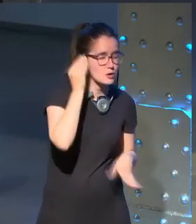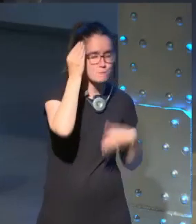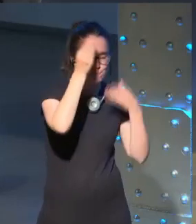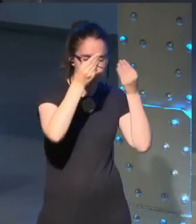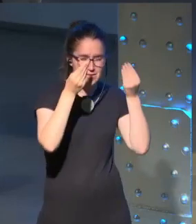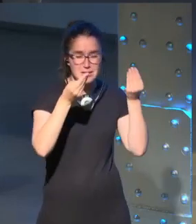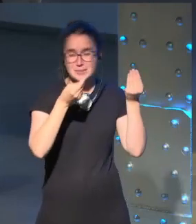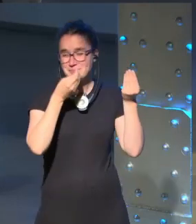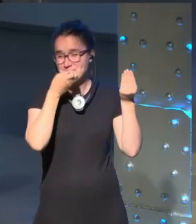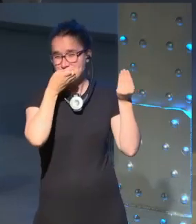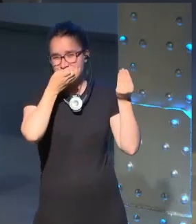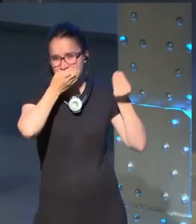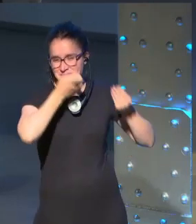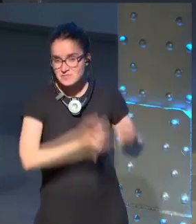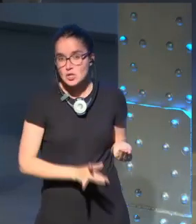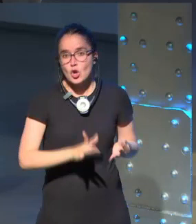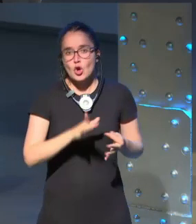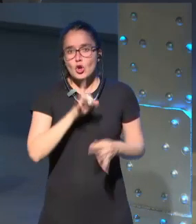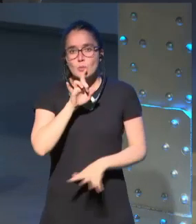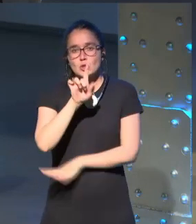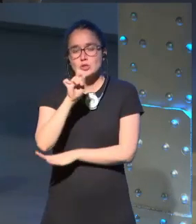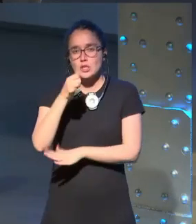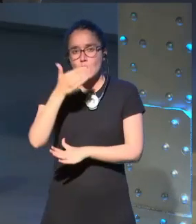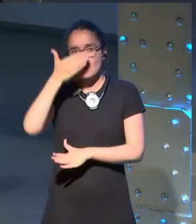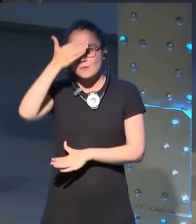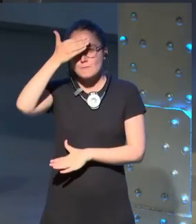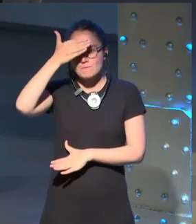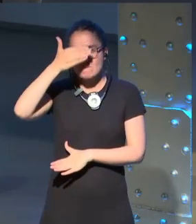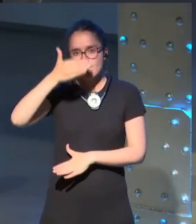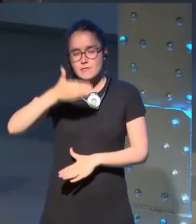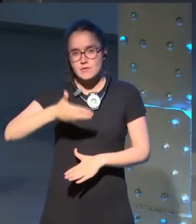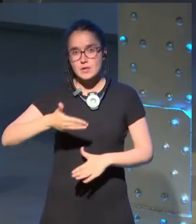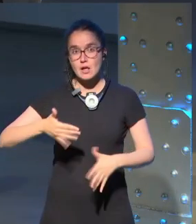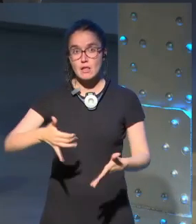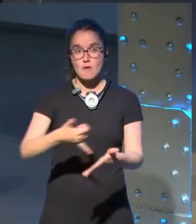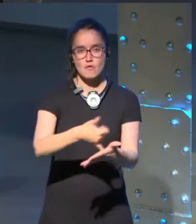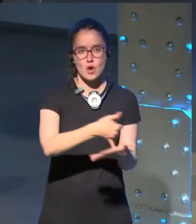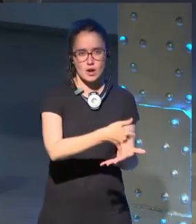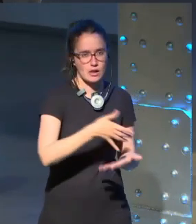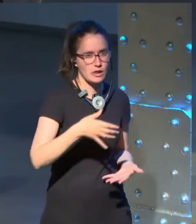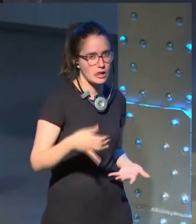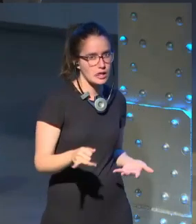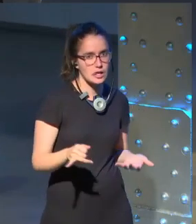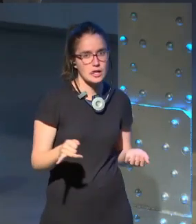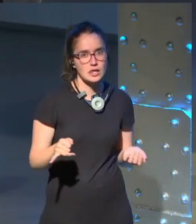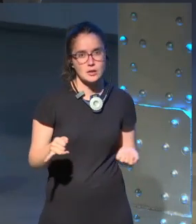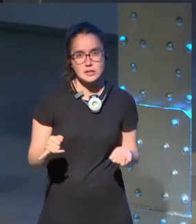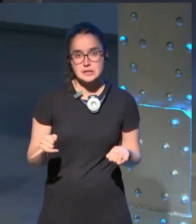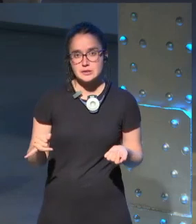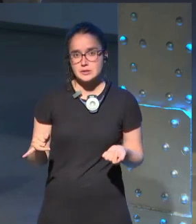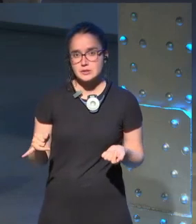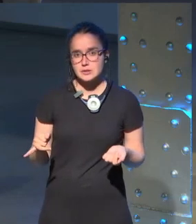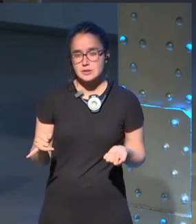character, such an irrational and such a nasty character? How you can make to have this